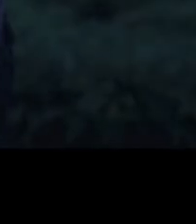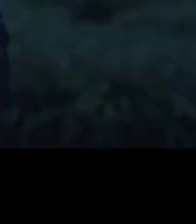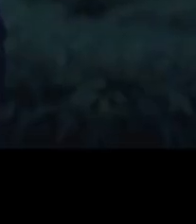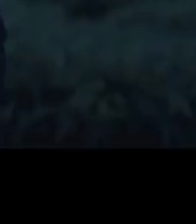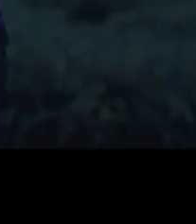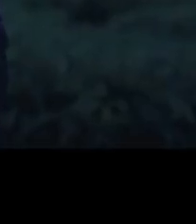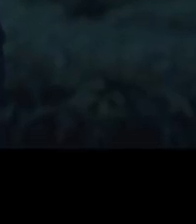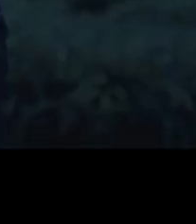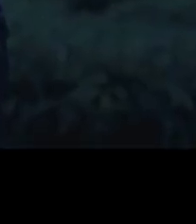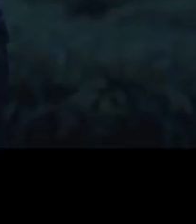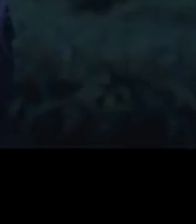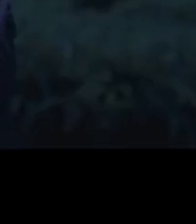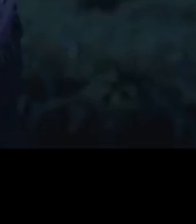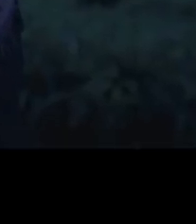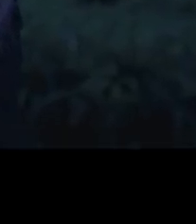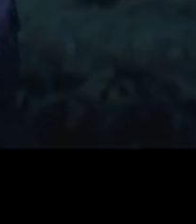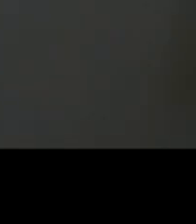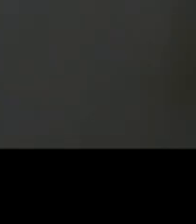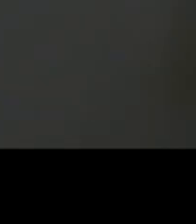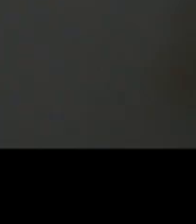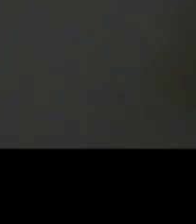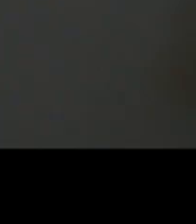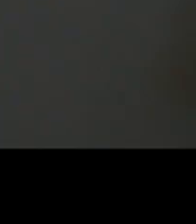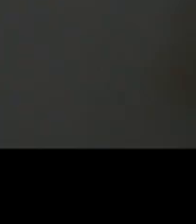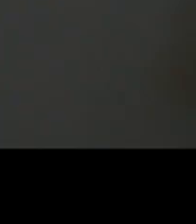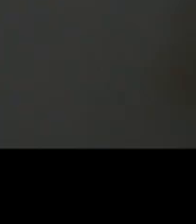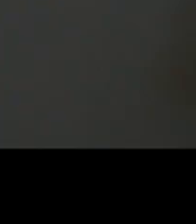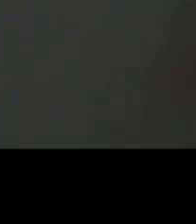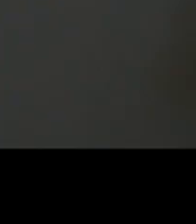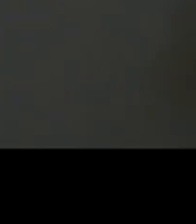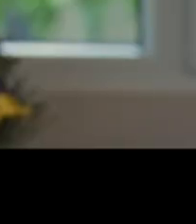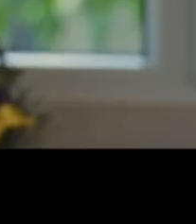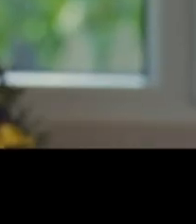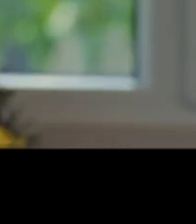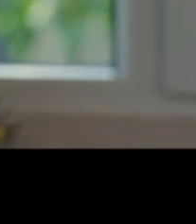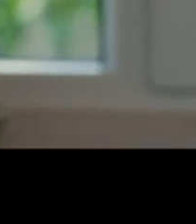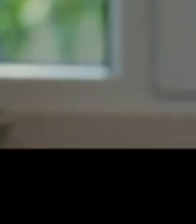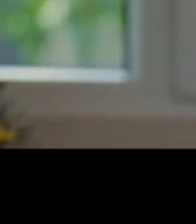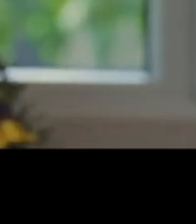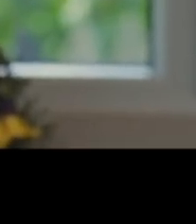Ukiwa high school, unasoma romantic novels.